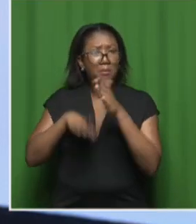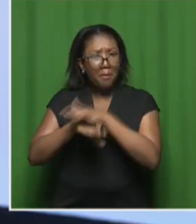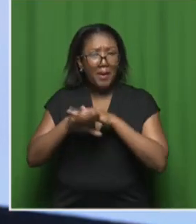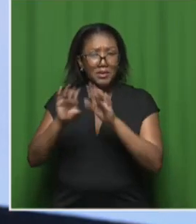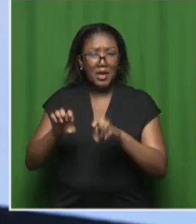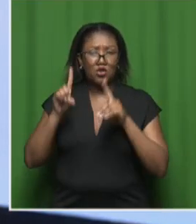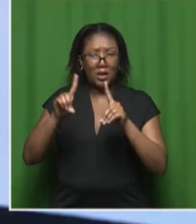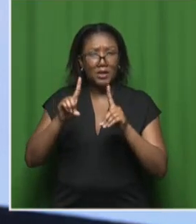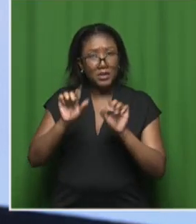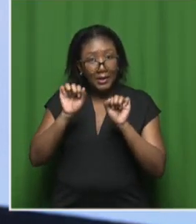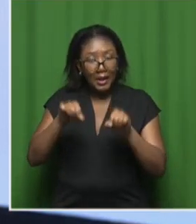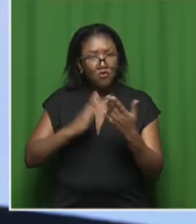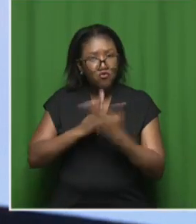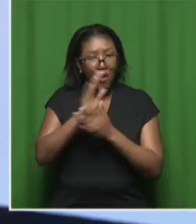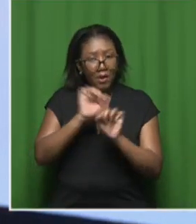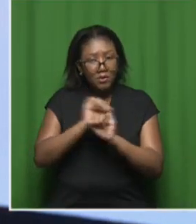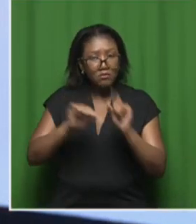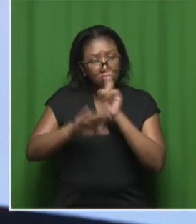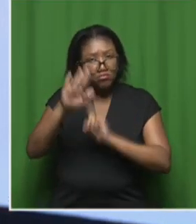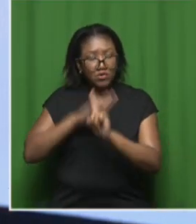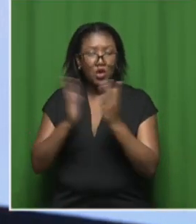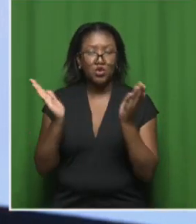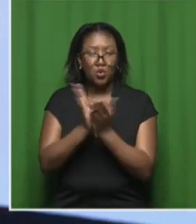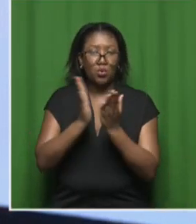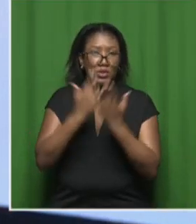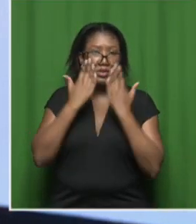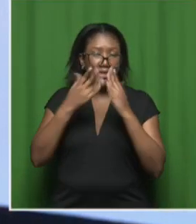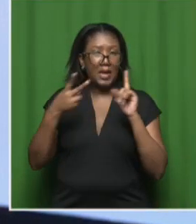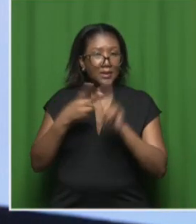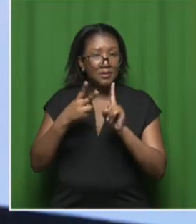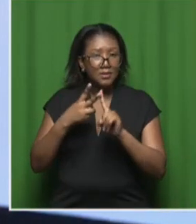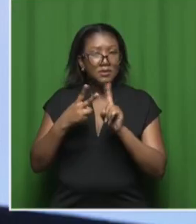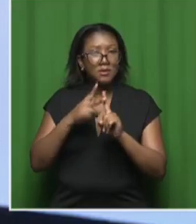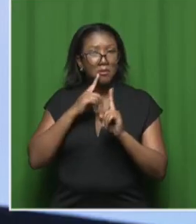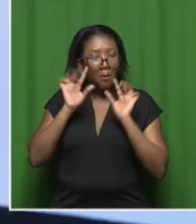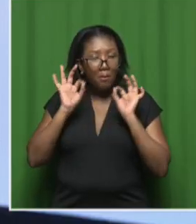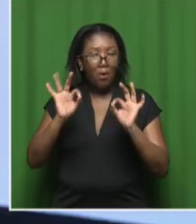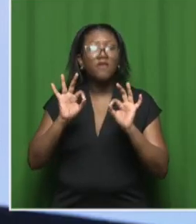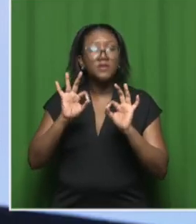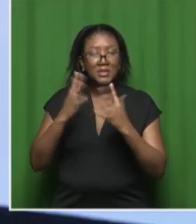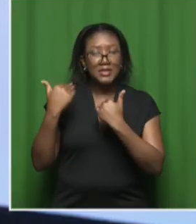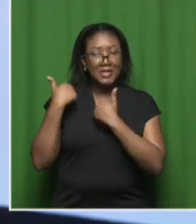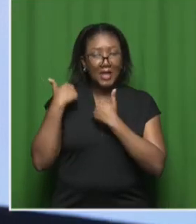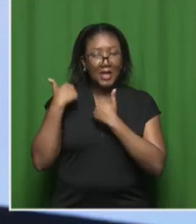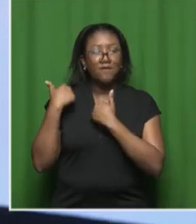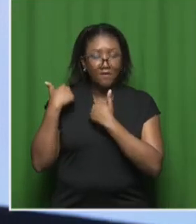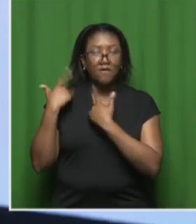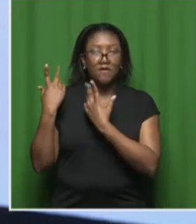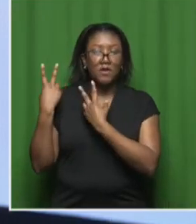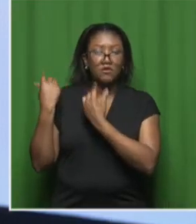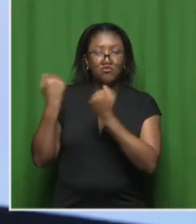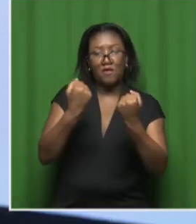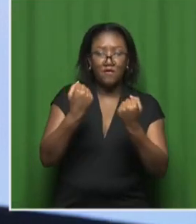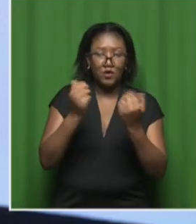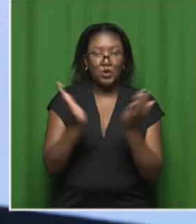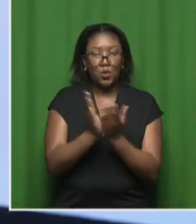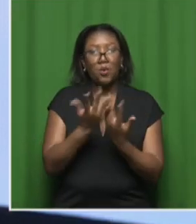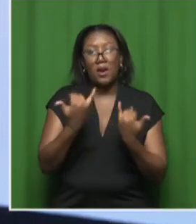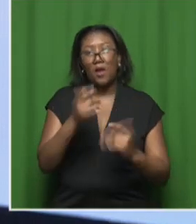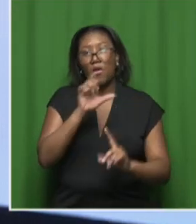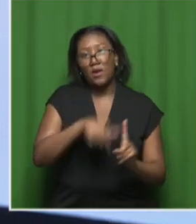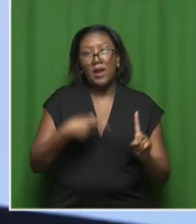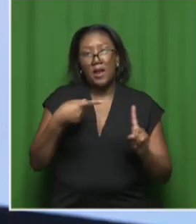to attend school as well as reliable and safe physical access to school. We're now joined by Thabo Maponya, the chairperson of the